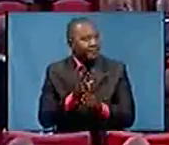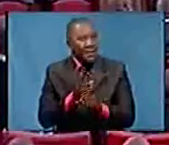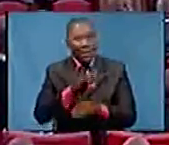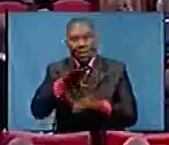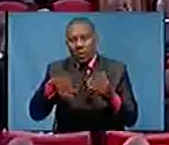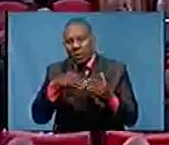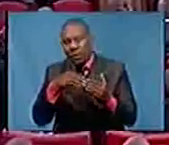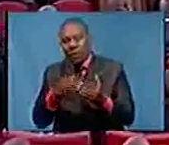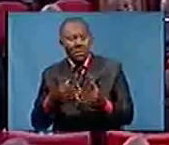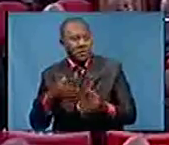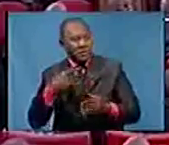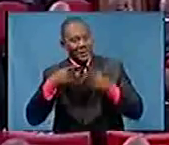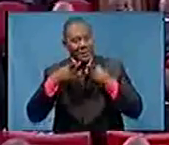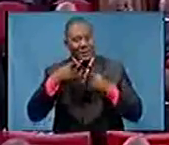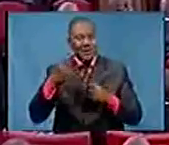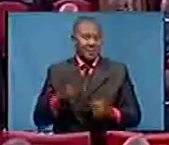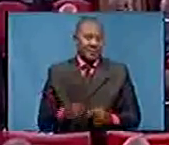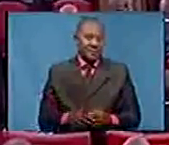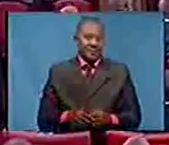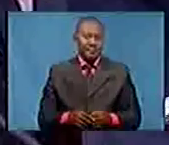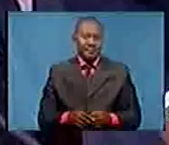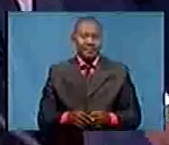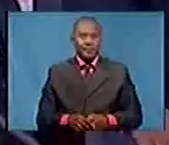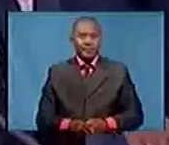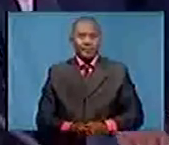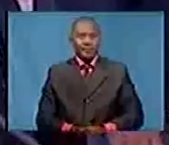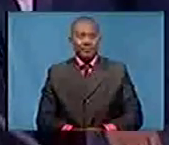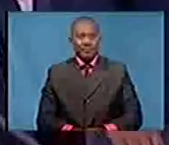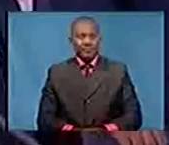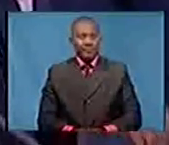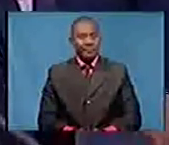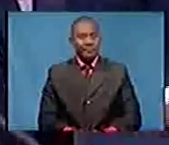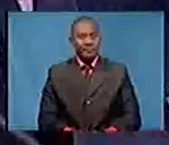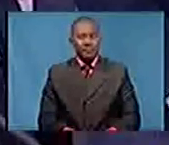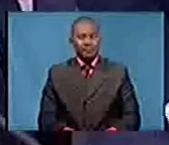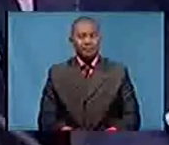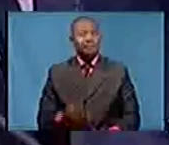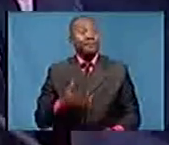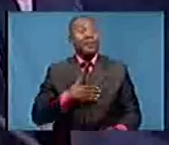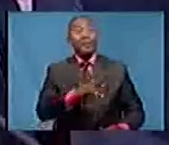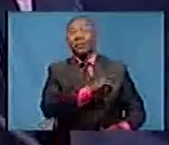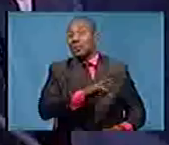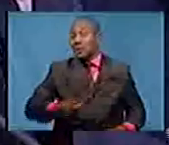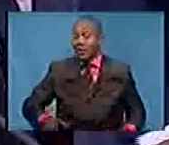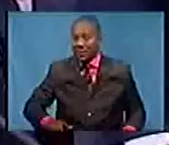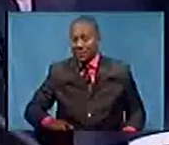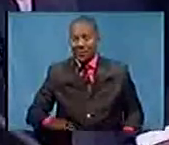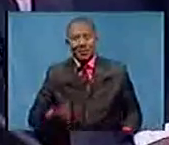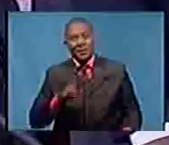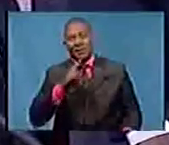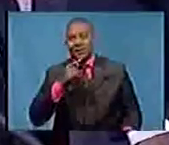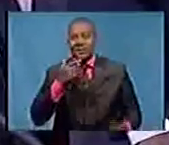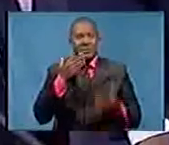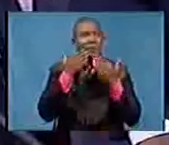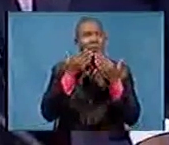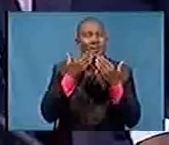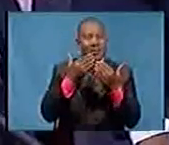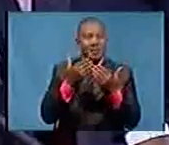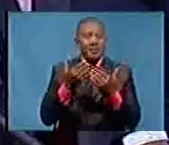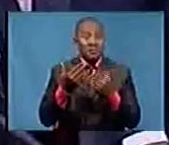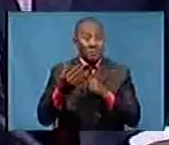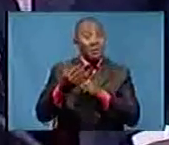utterances, Mr. Ayikoi Otoo. Lord, we appreciate all that has come from the bench, and to